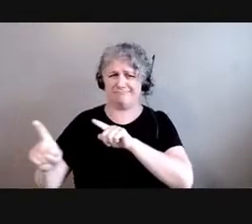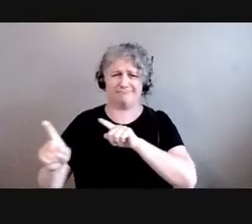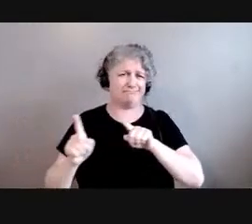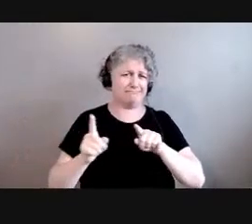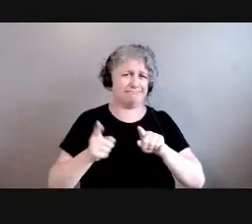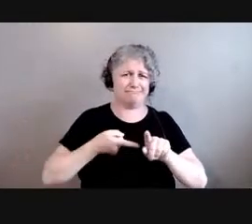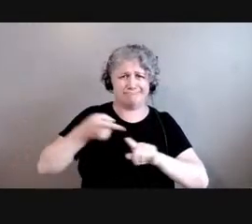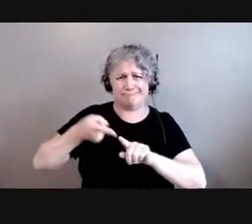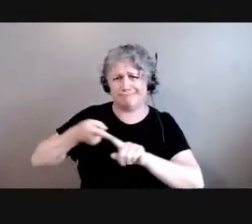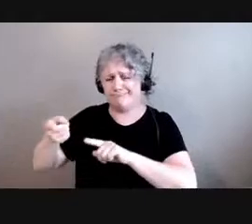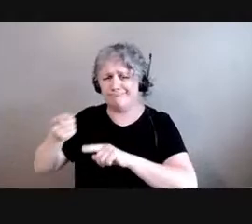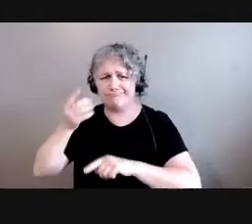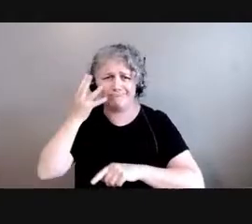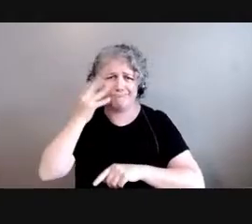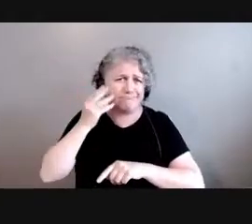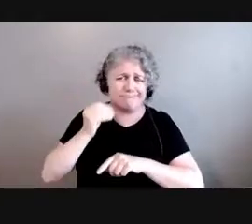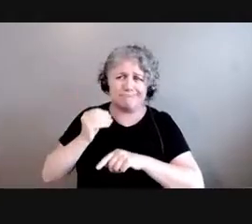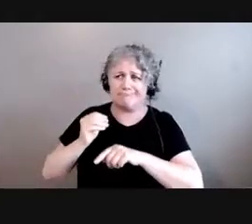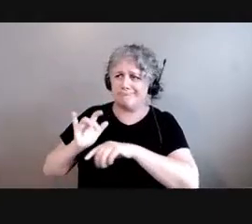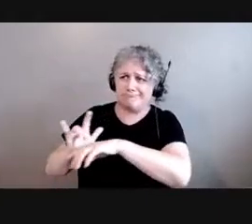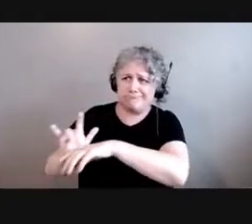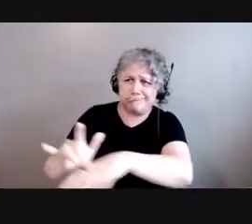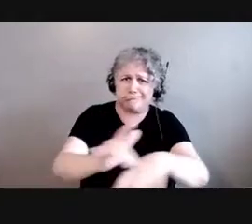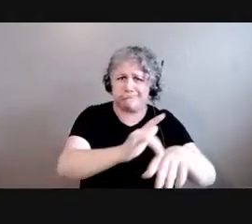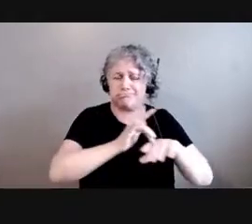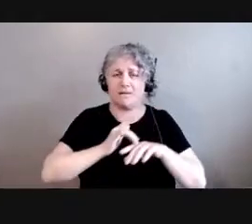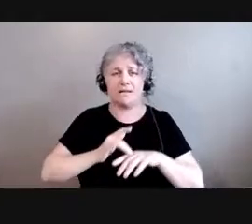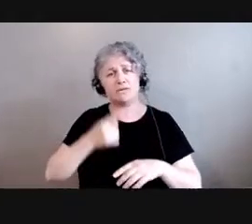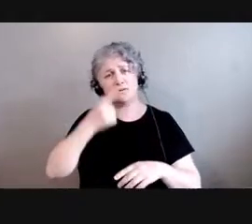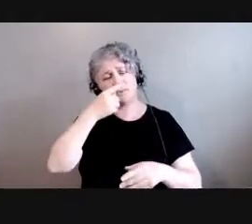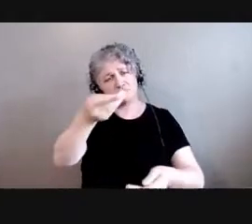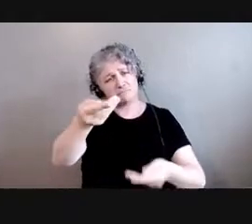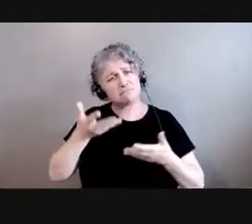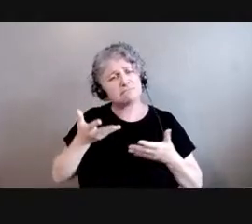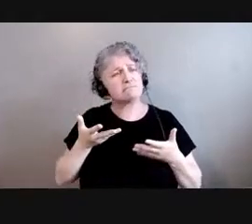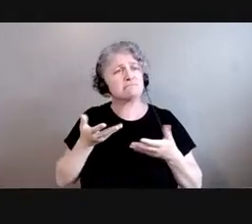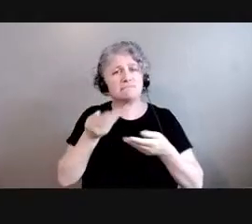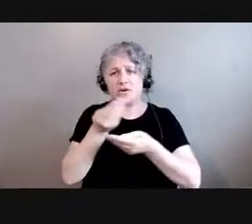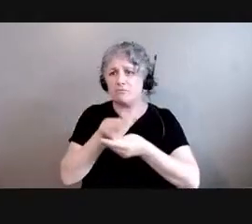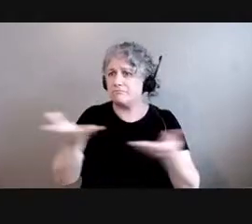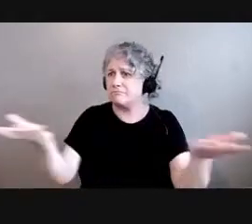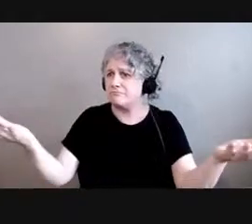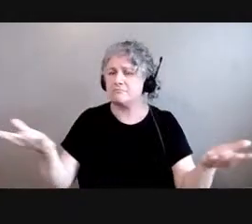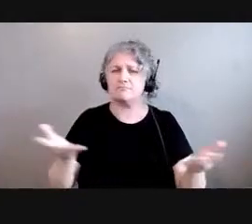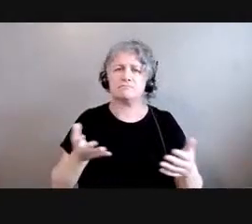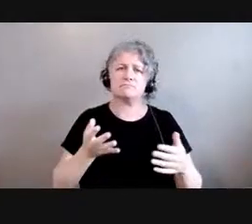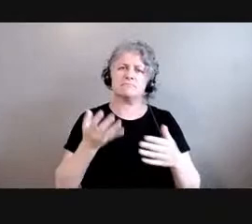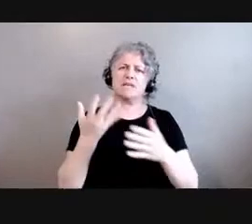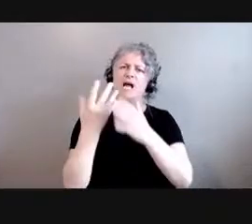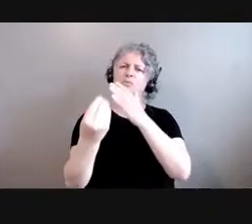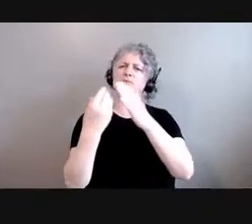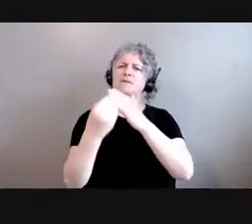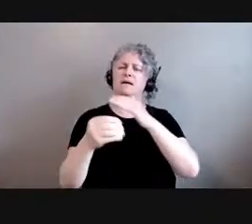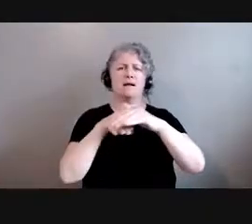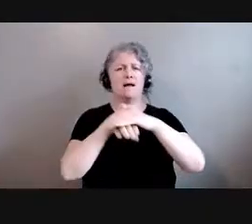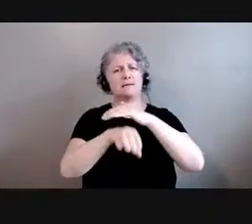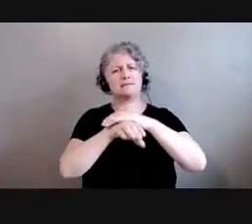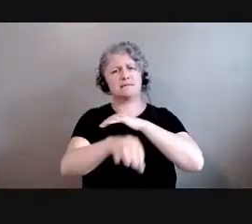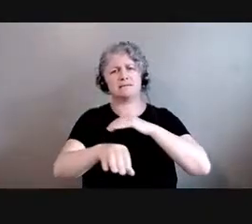Can you share with us a bit about kind of what accessibility in the outdoors means to you and why is it important?